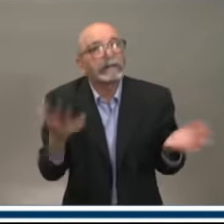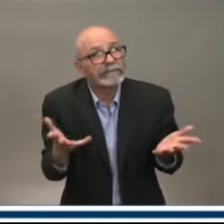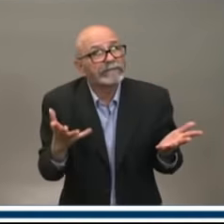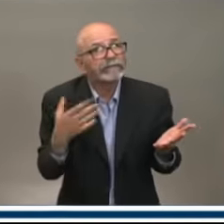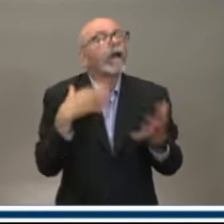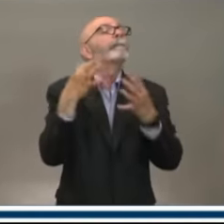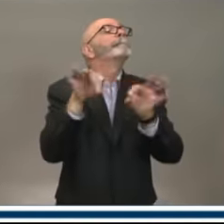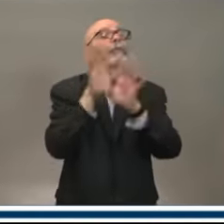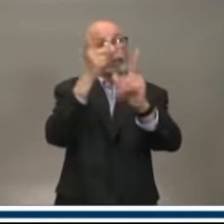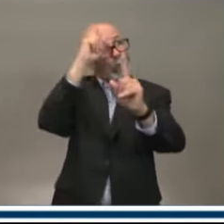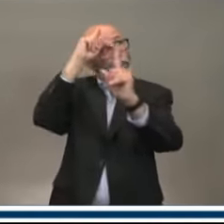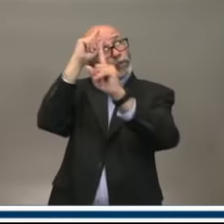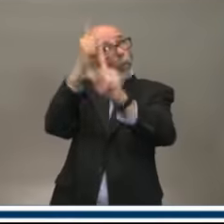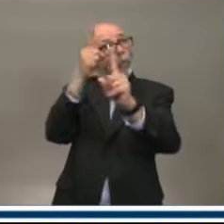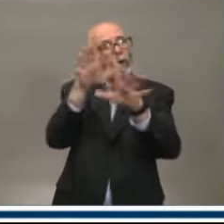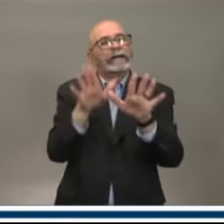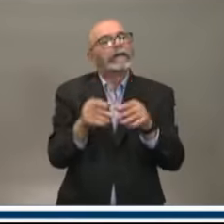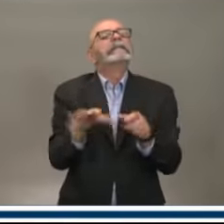chance of that happening.